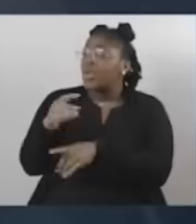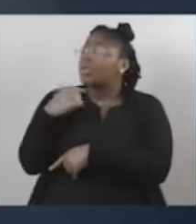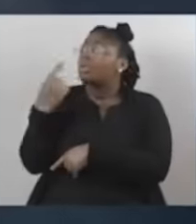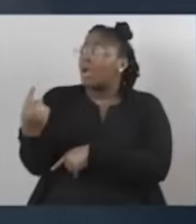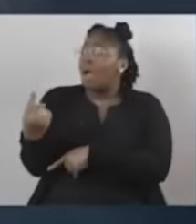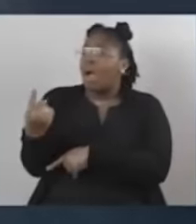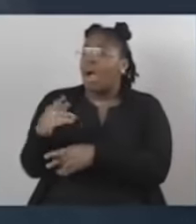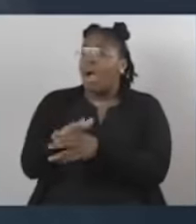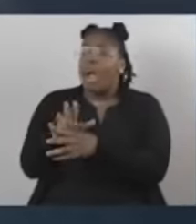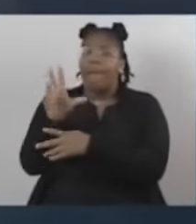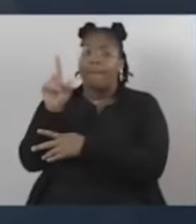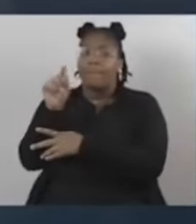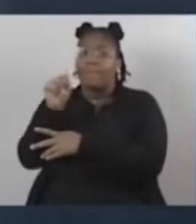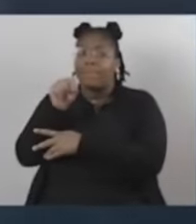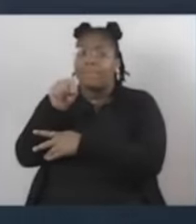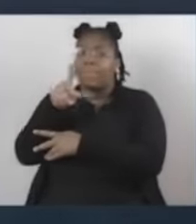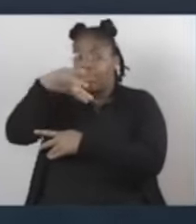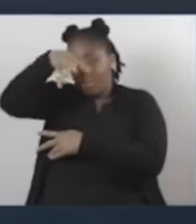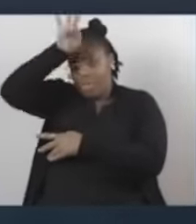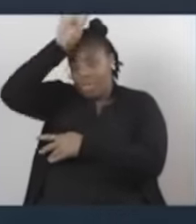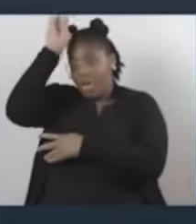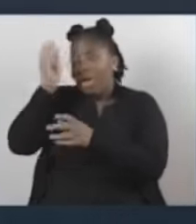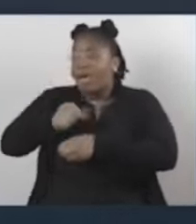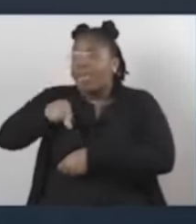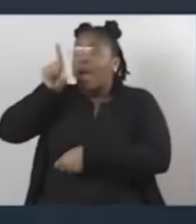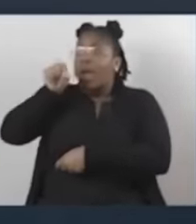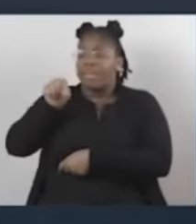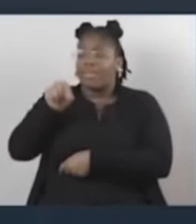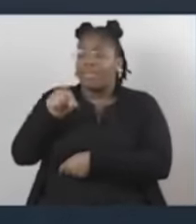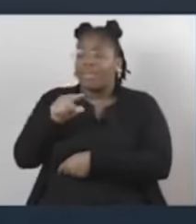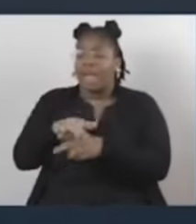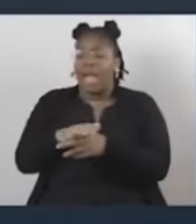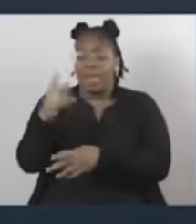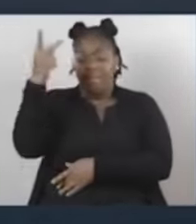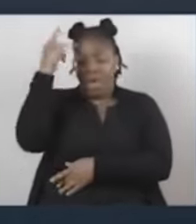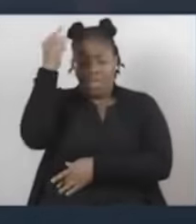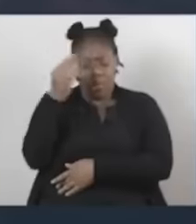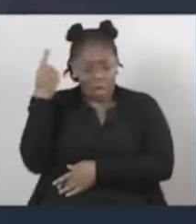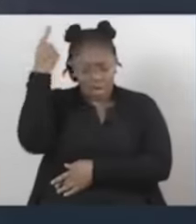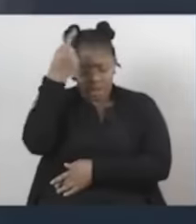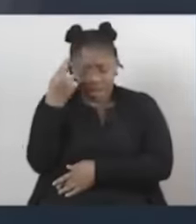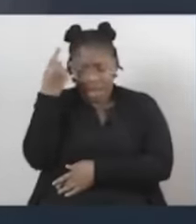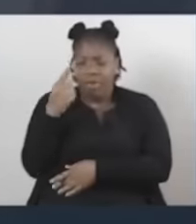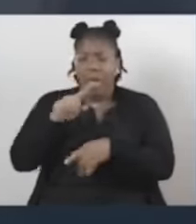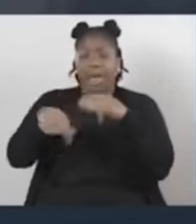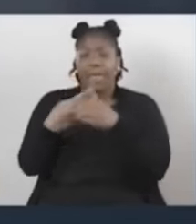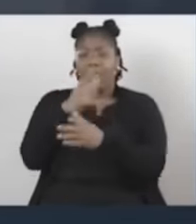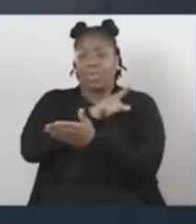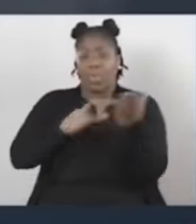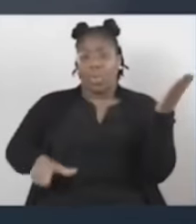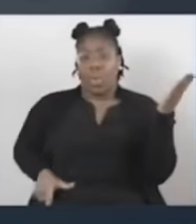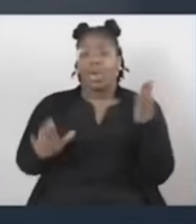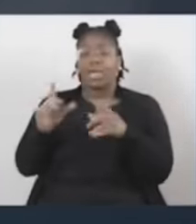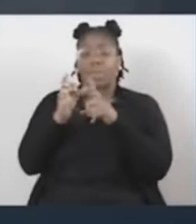crowed. And the Lord turned and looked at Peter, and Peter recalled the Lord's words, how he had told him, "Before the cock crows today, you will deny